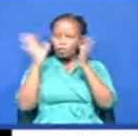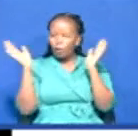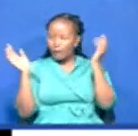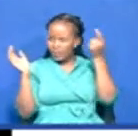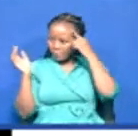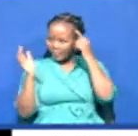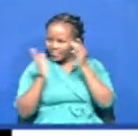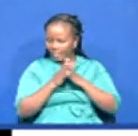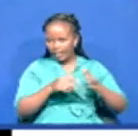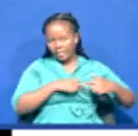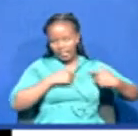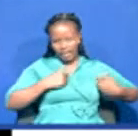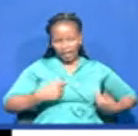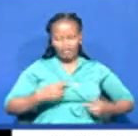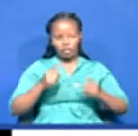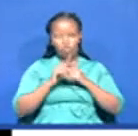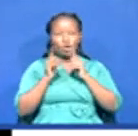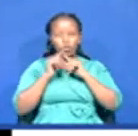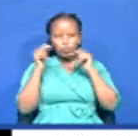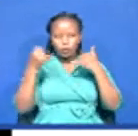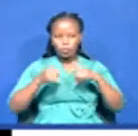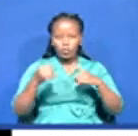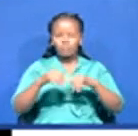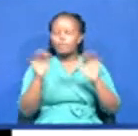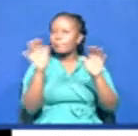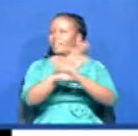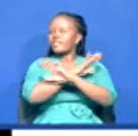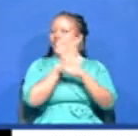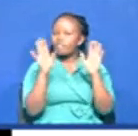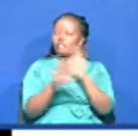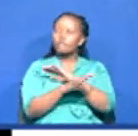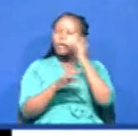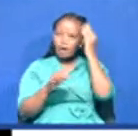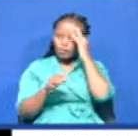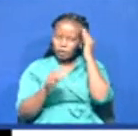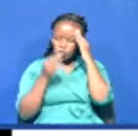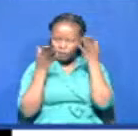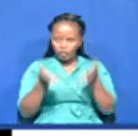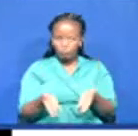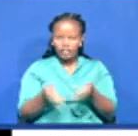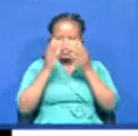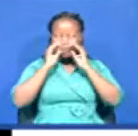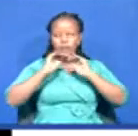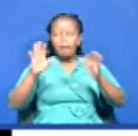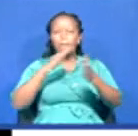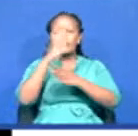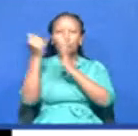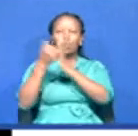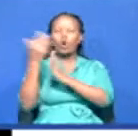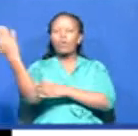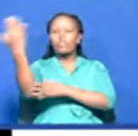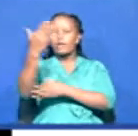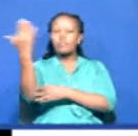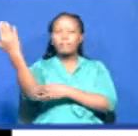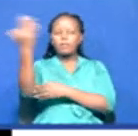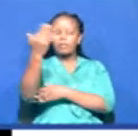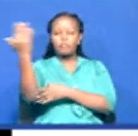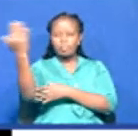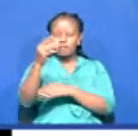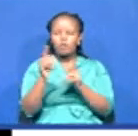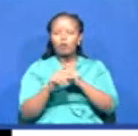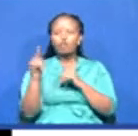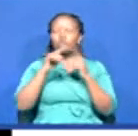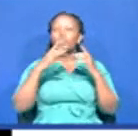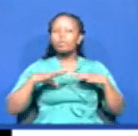learn and always implement whatever you are going to learn today. Bless all the speakers and all presenters, and we who are listeners, we